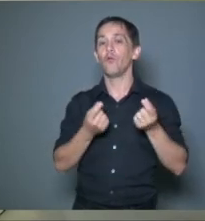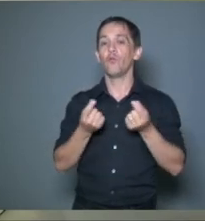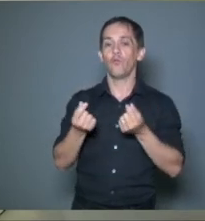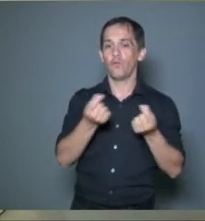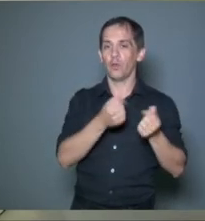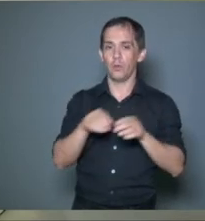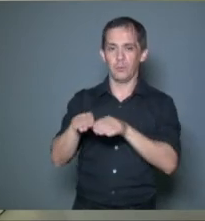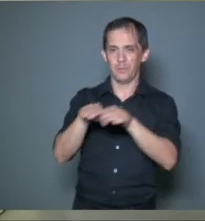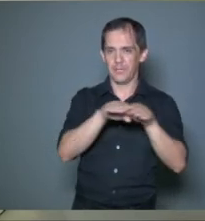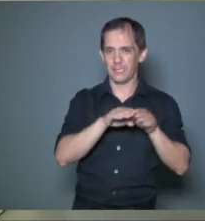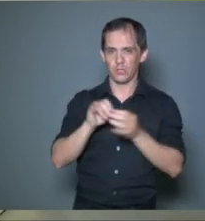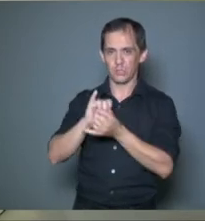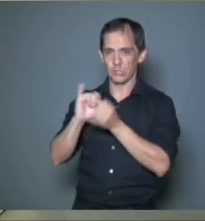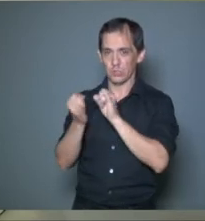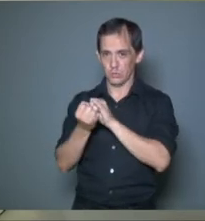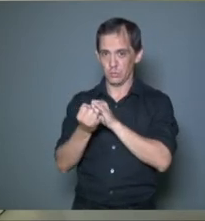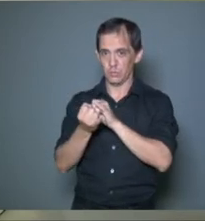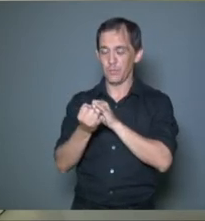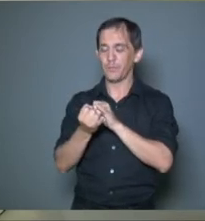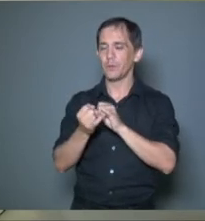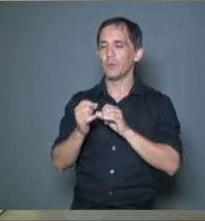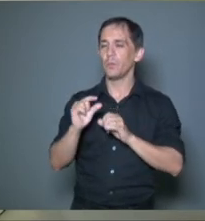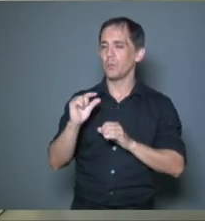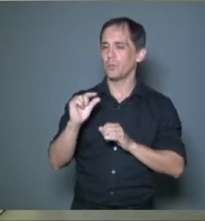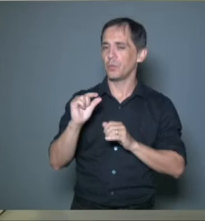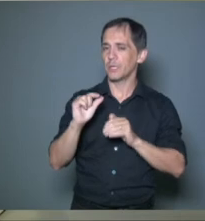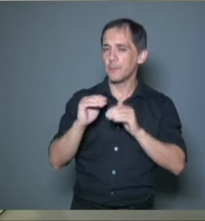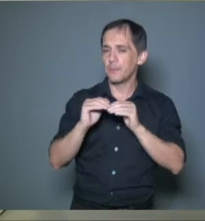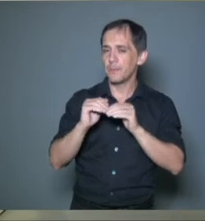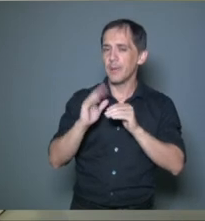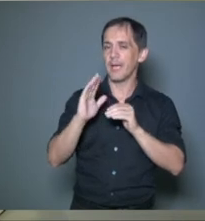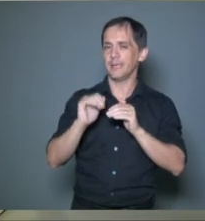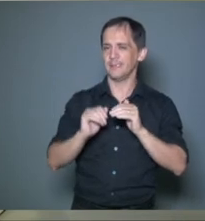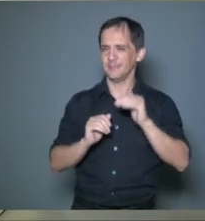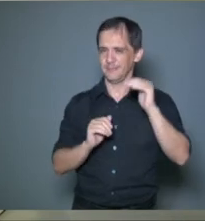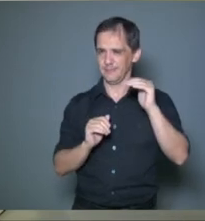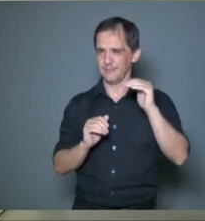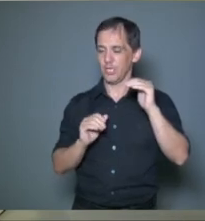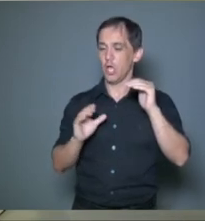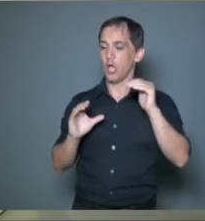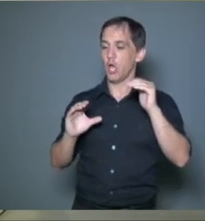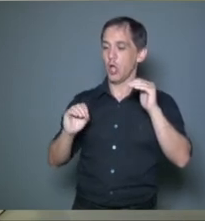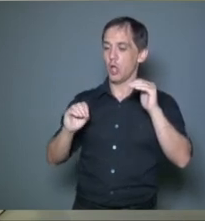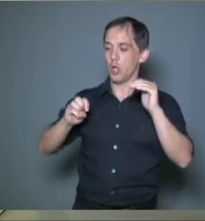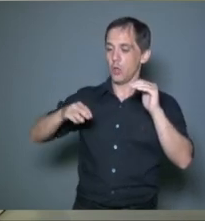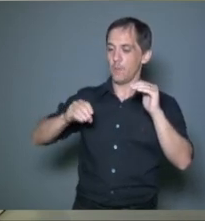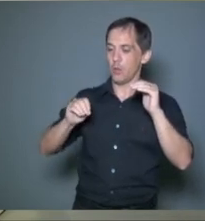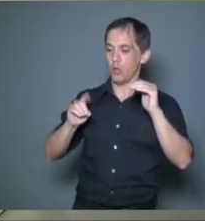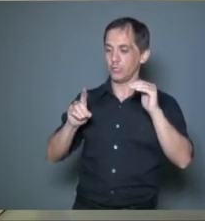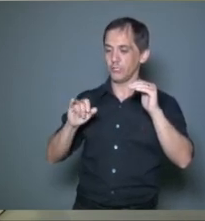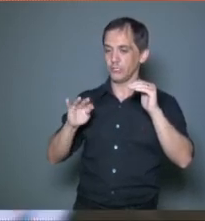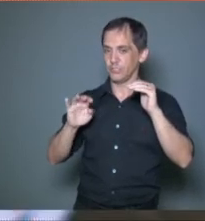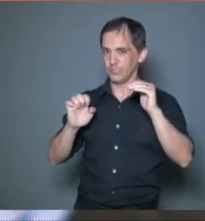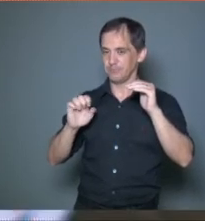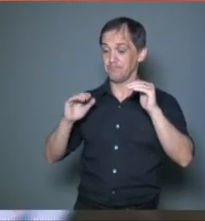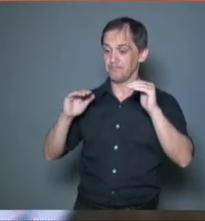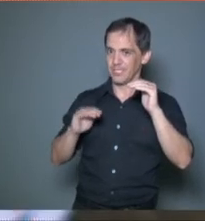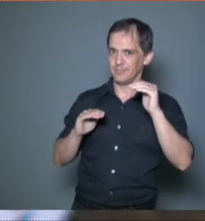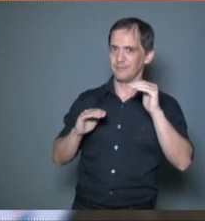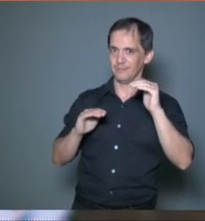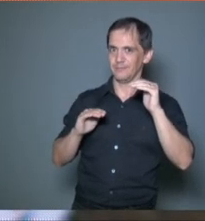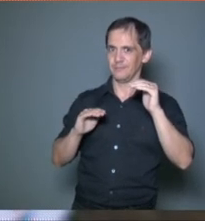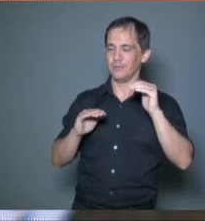So having this input hedging ahead of commodity hedges,